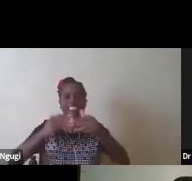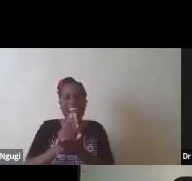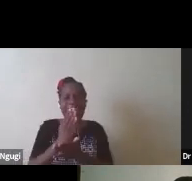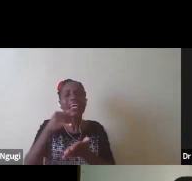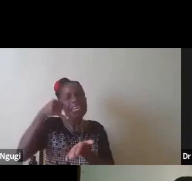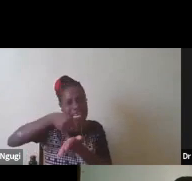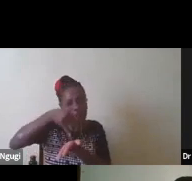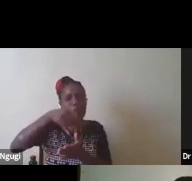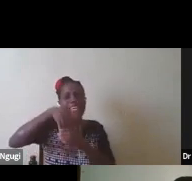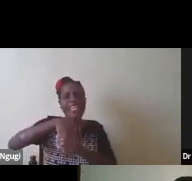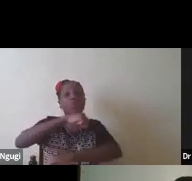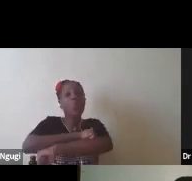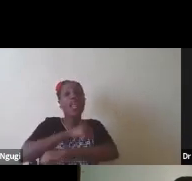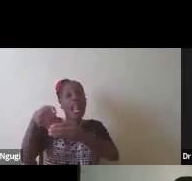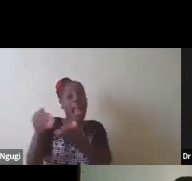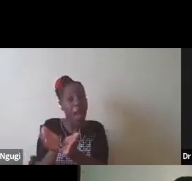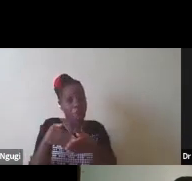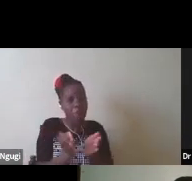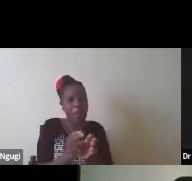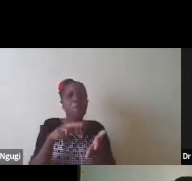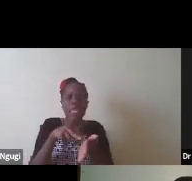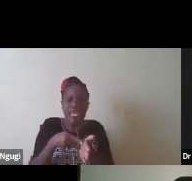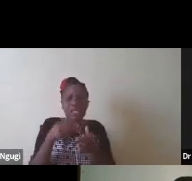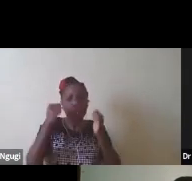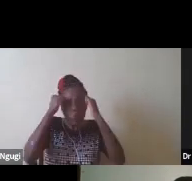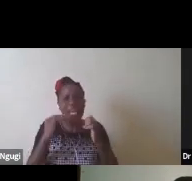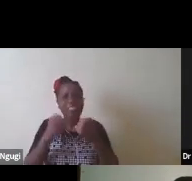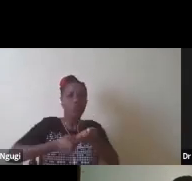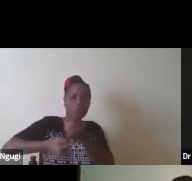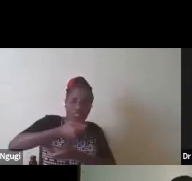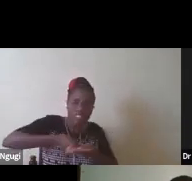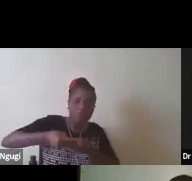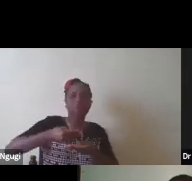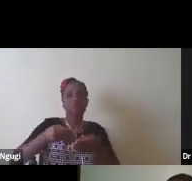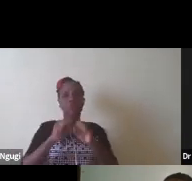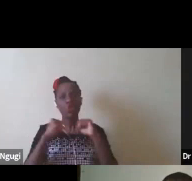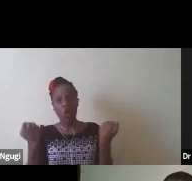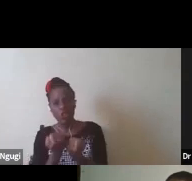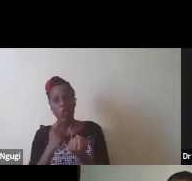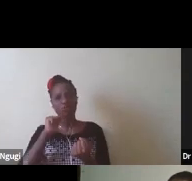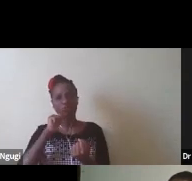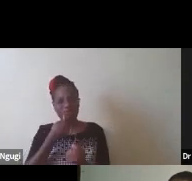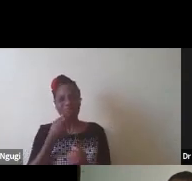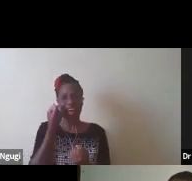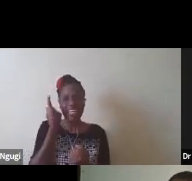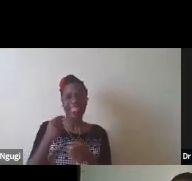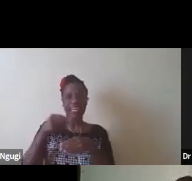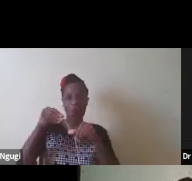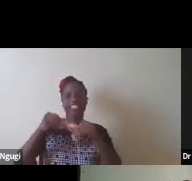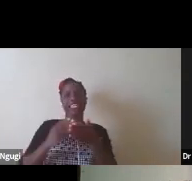it's something that they take it up very importantly and they recognize that as very crucial. And then we